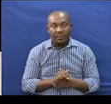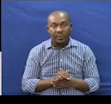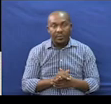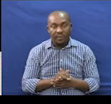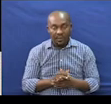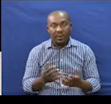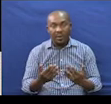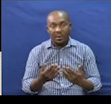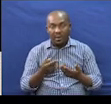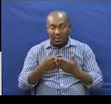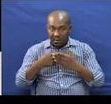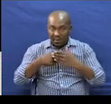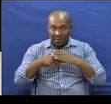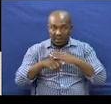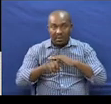in